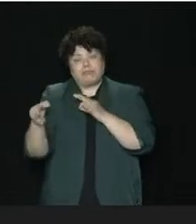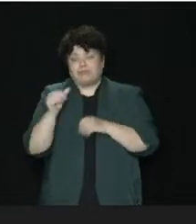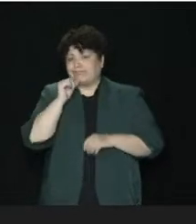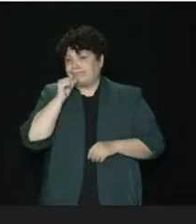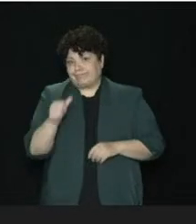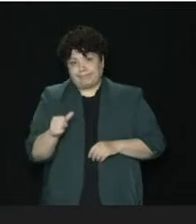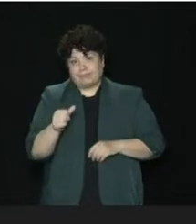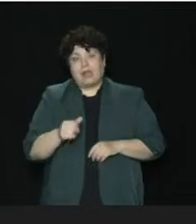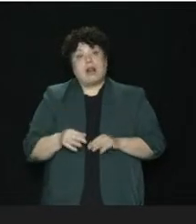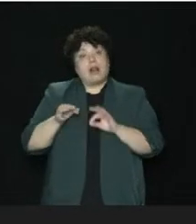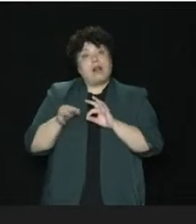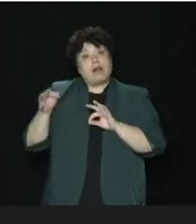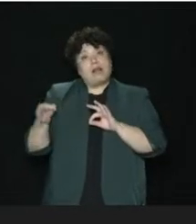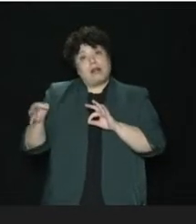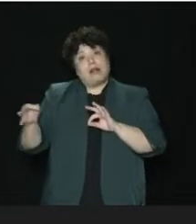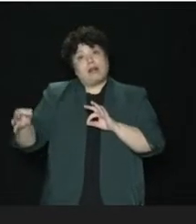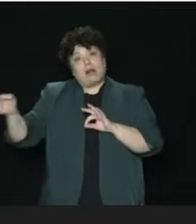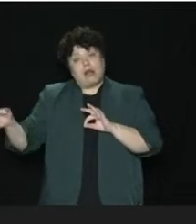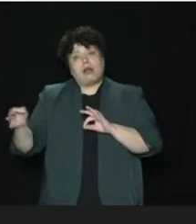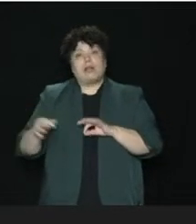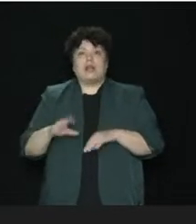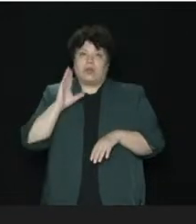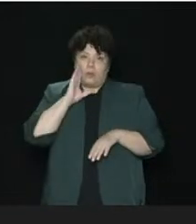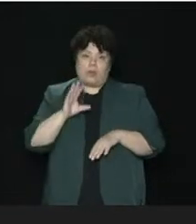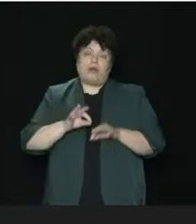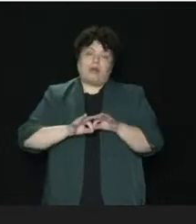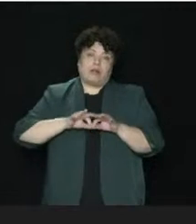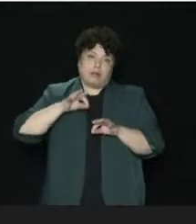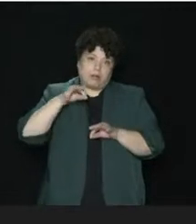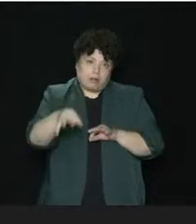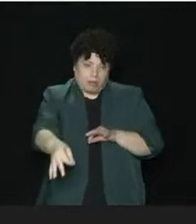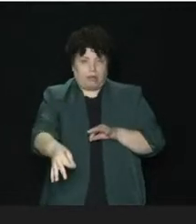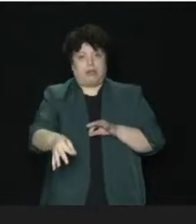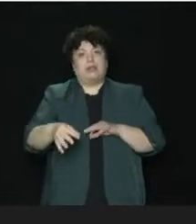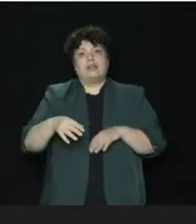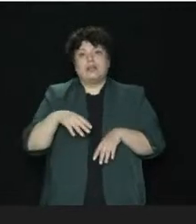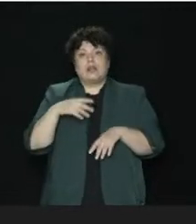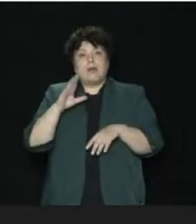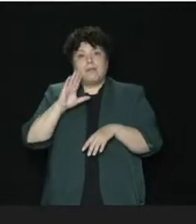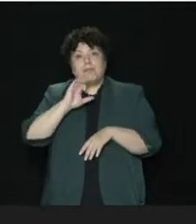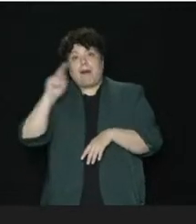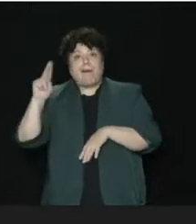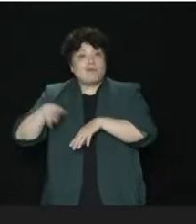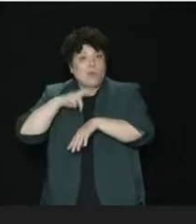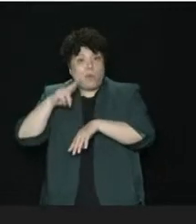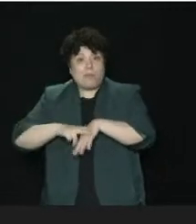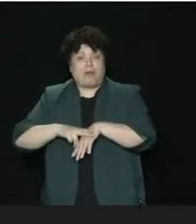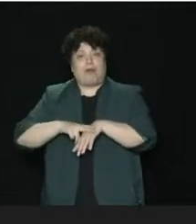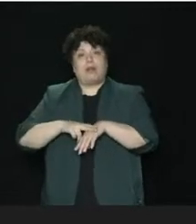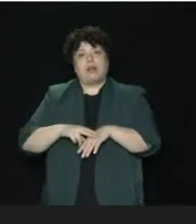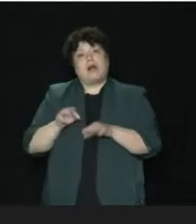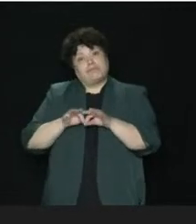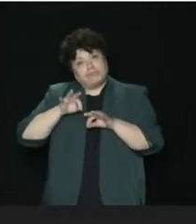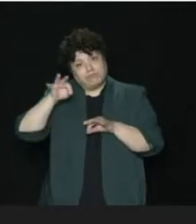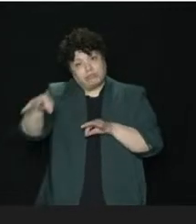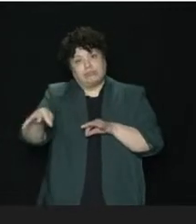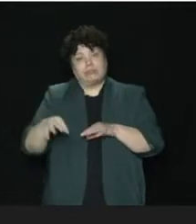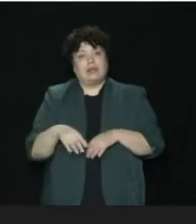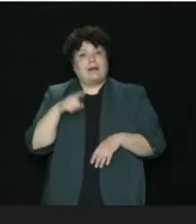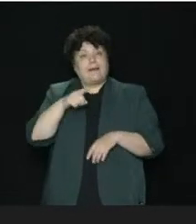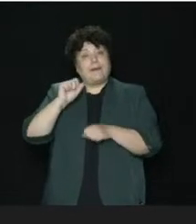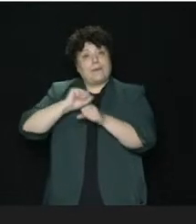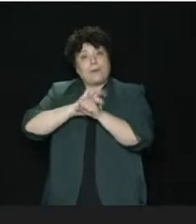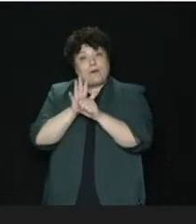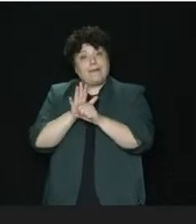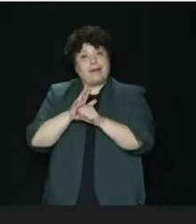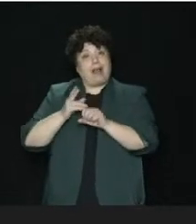Longer we wait, the longer it takes, the slower before we get back to normal, the slower before we get to drive down case numbers across